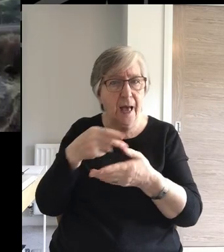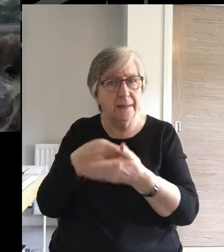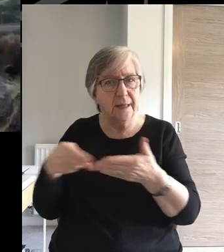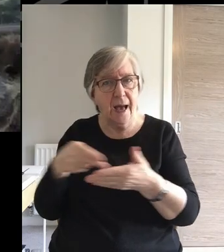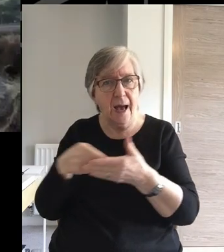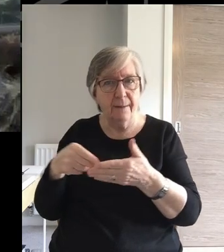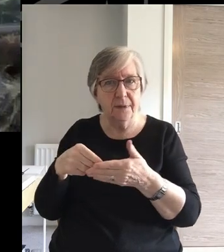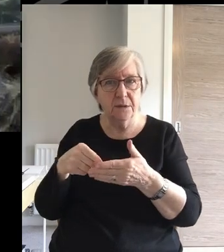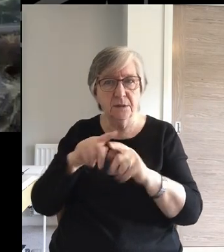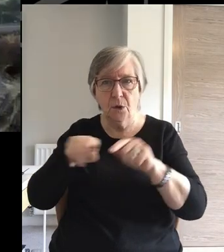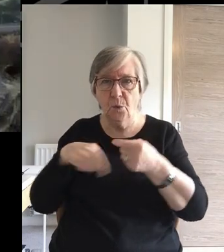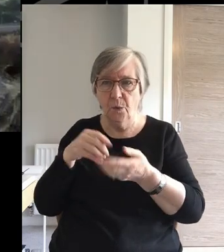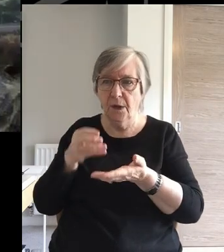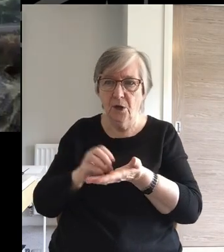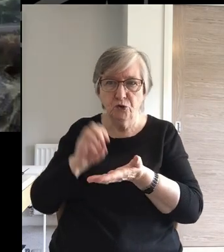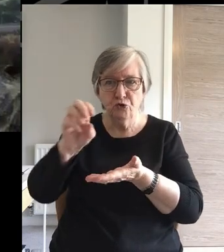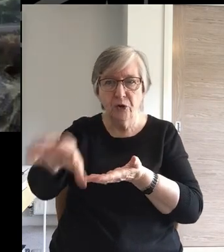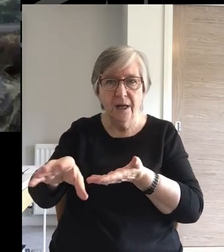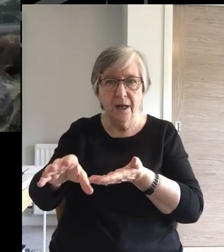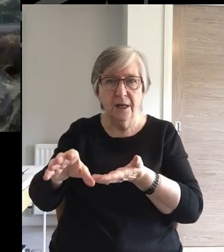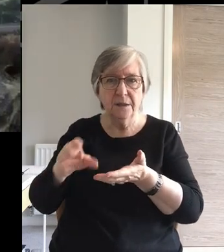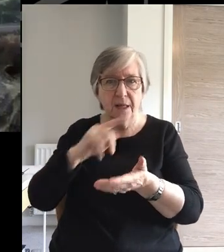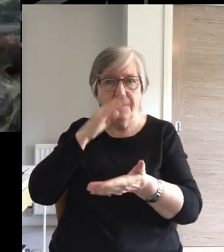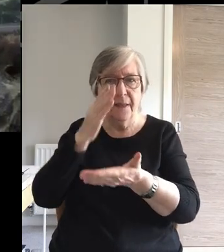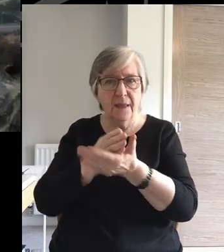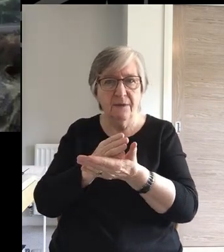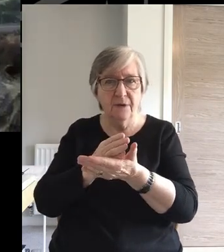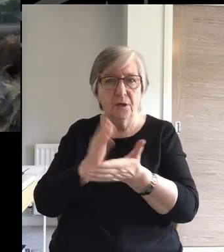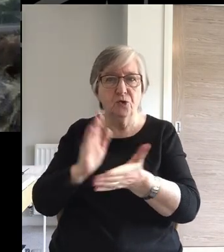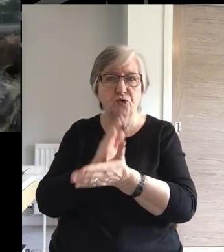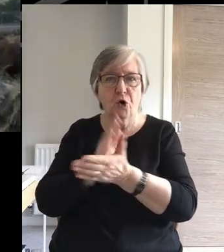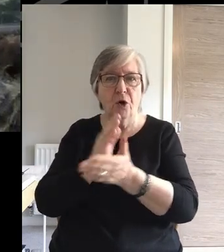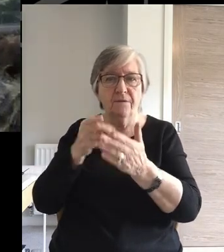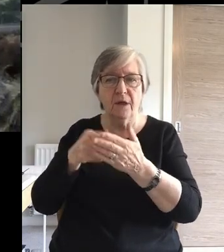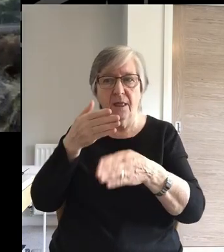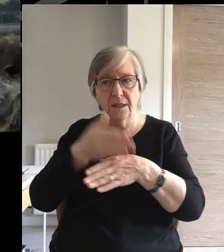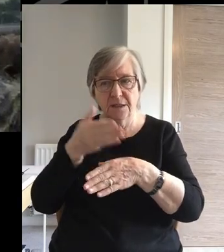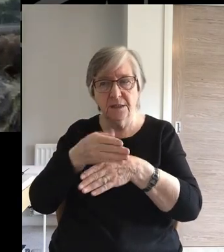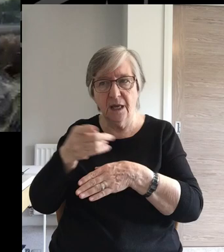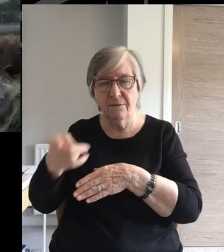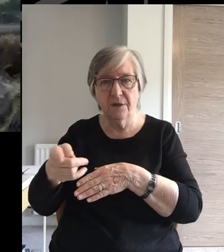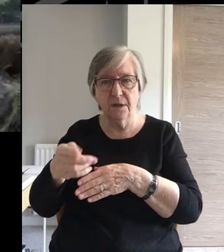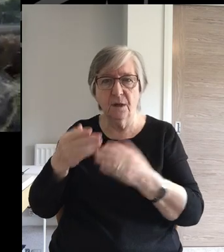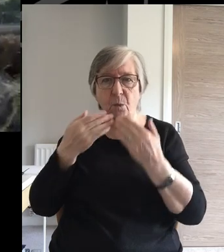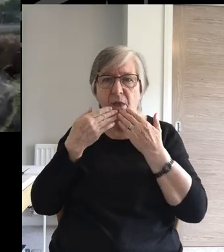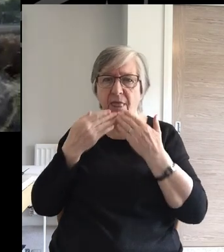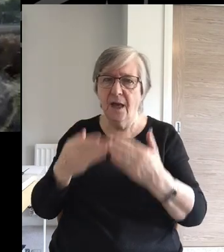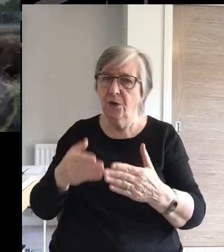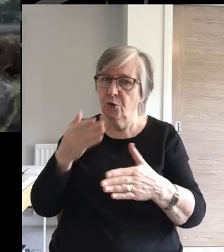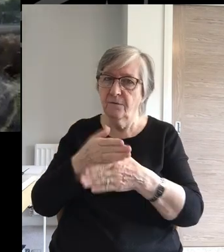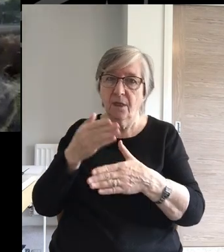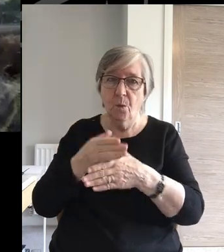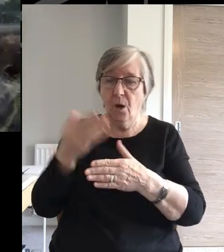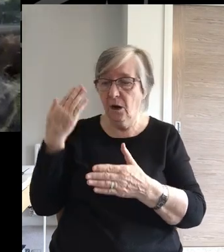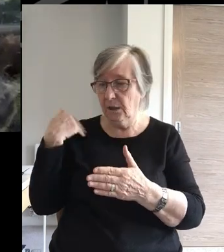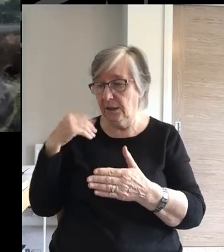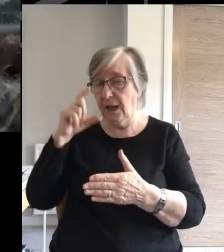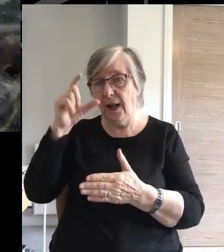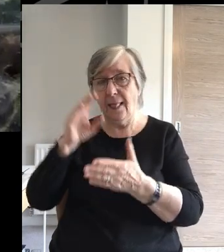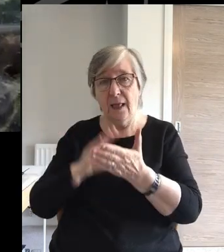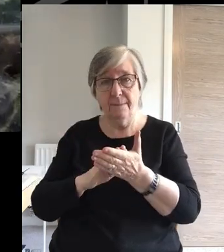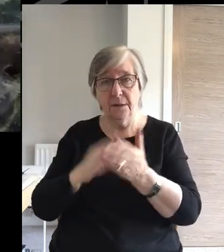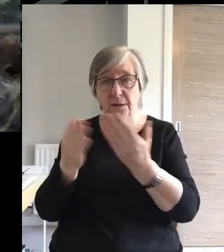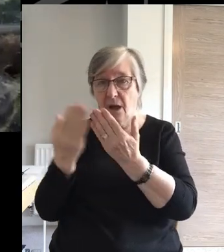generous in our believing and joyful in our serving. We thank you for the work that's gone on in Claremont and